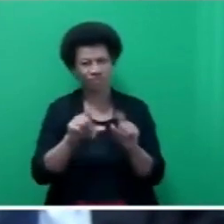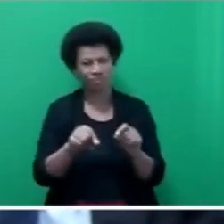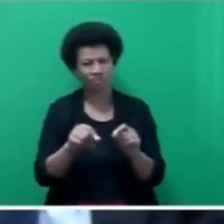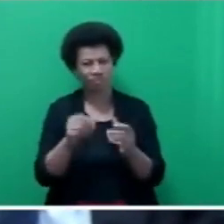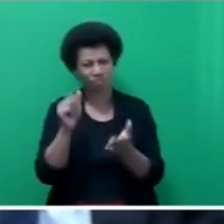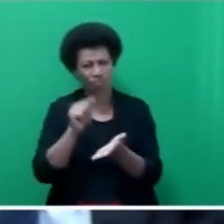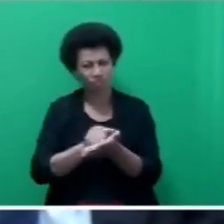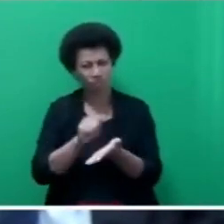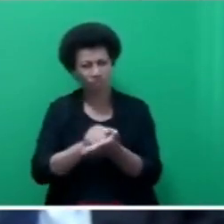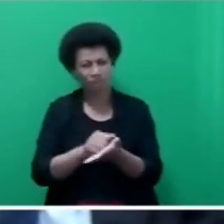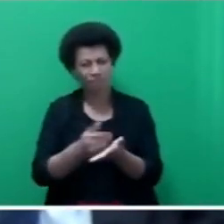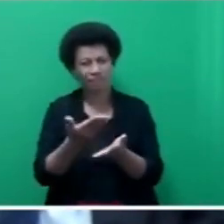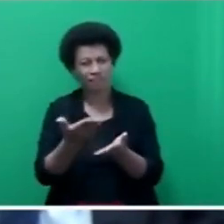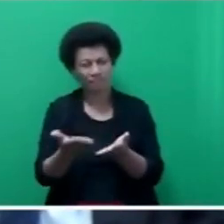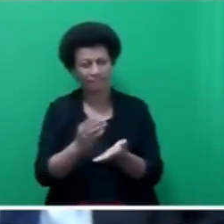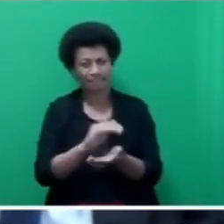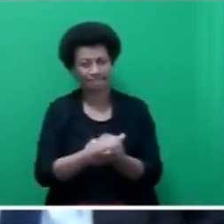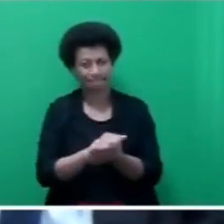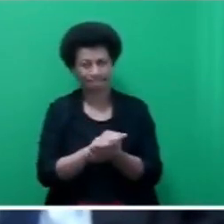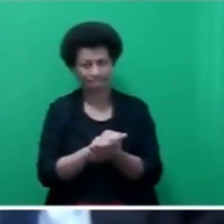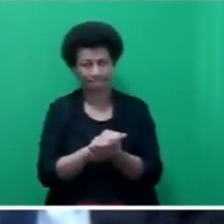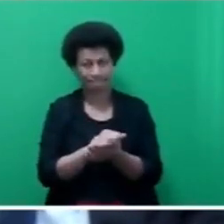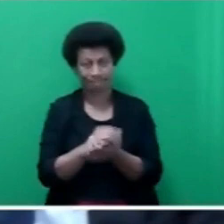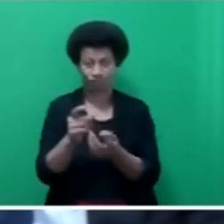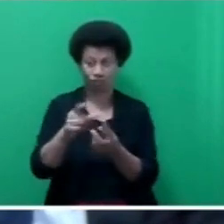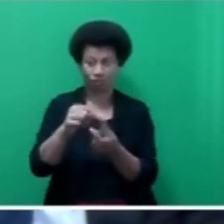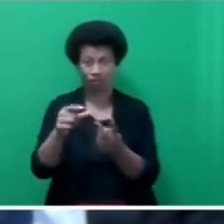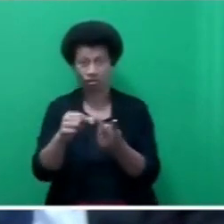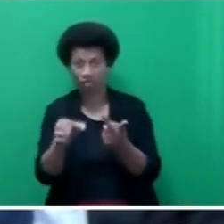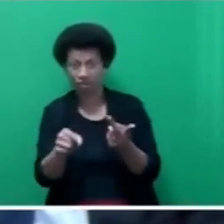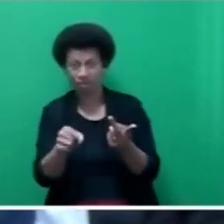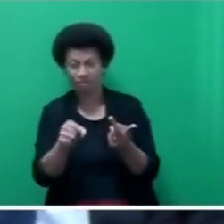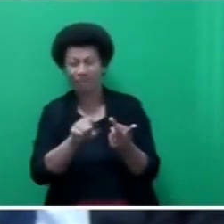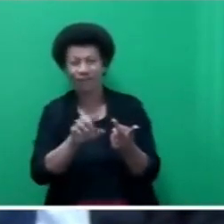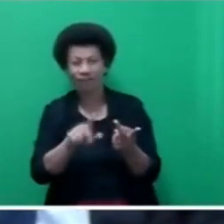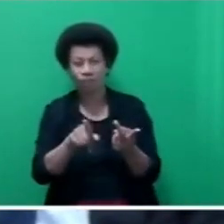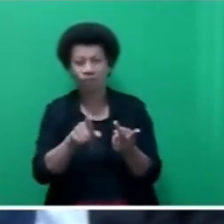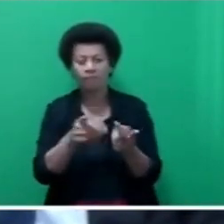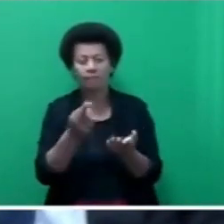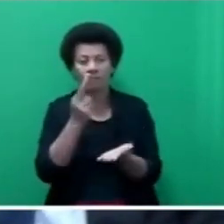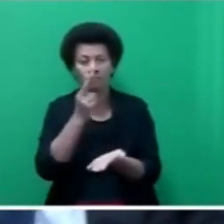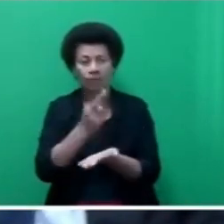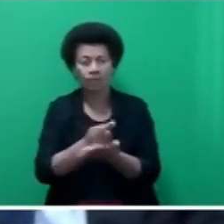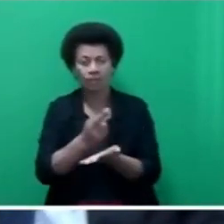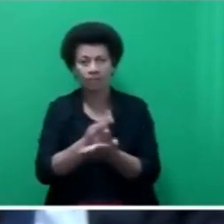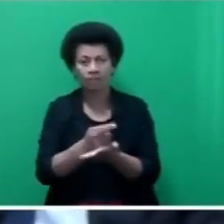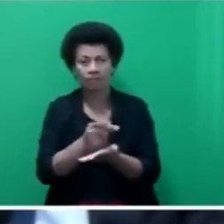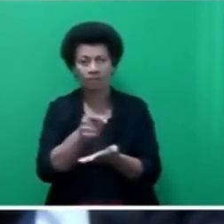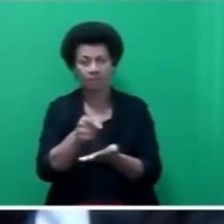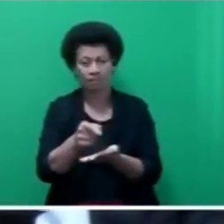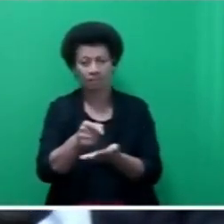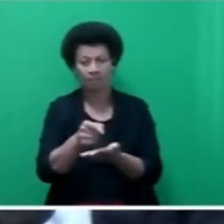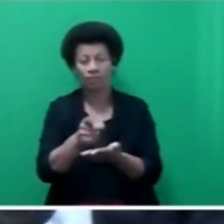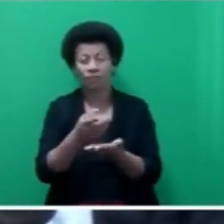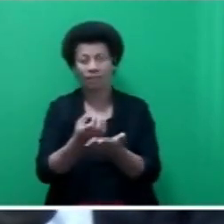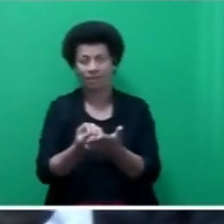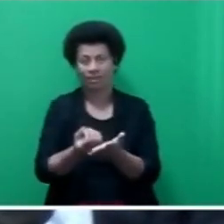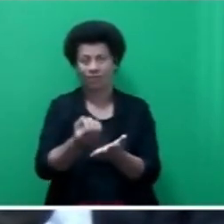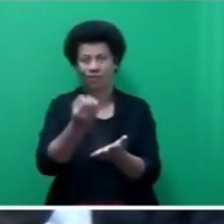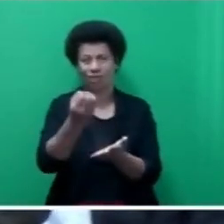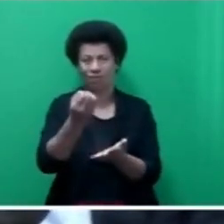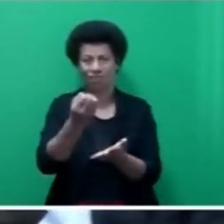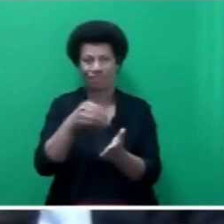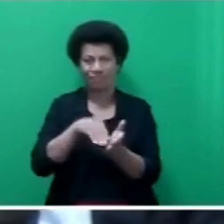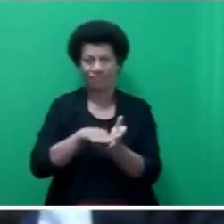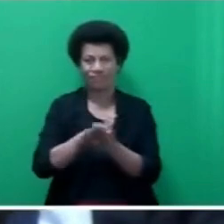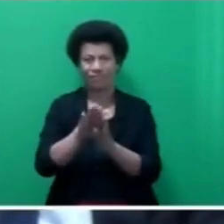provided viable alternatives that will help create realistic opportunities to reposition the Fijian economy to operate